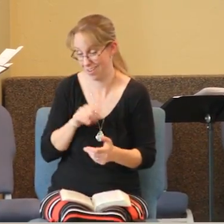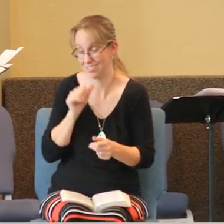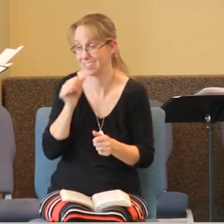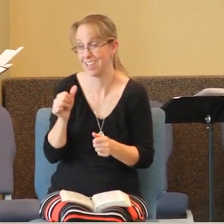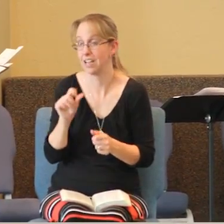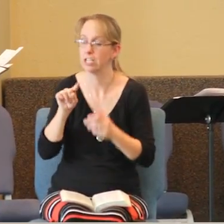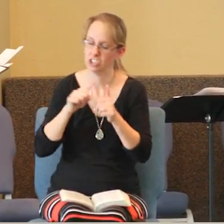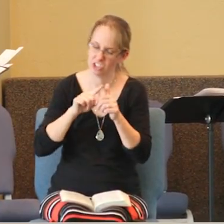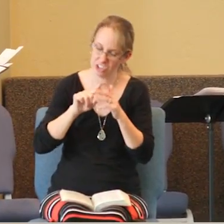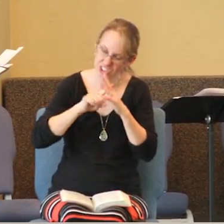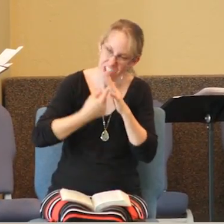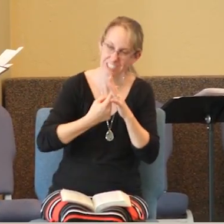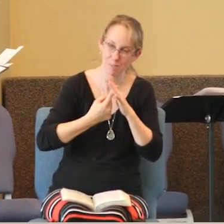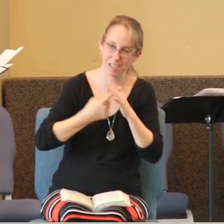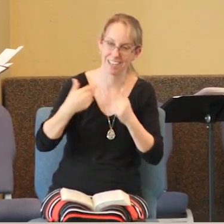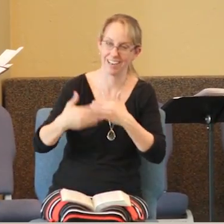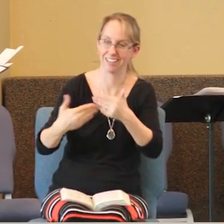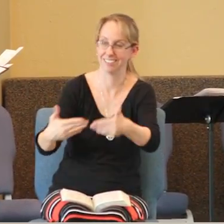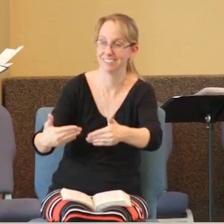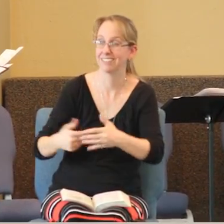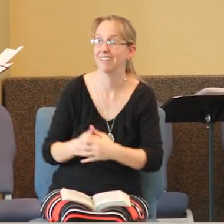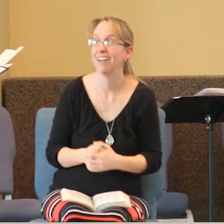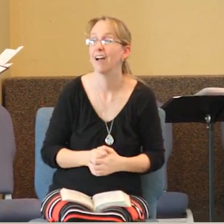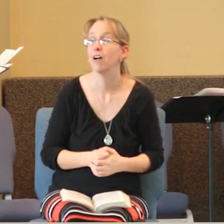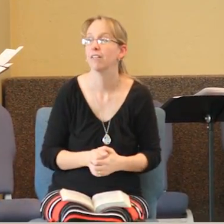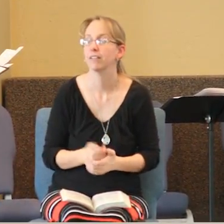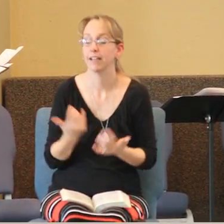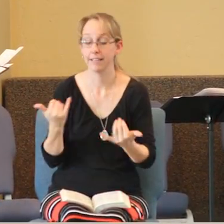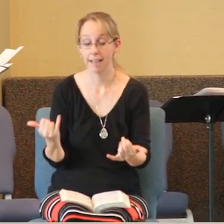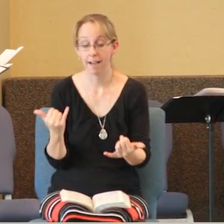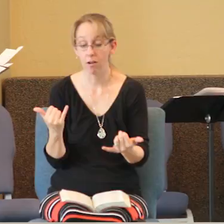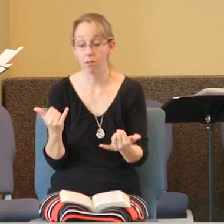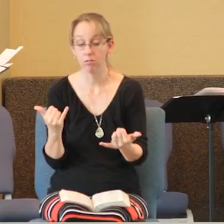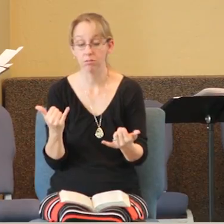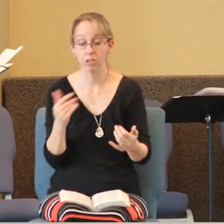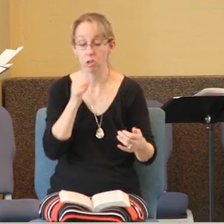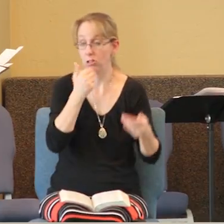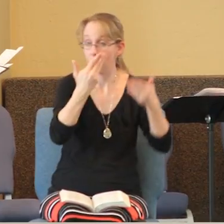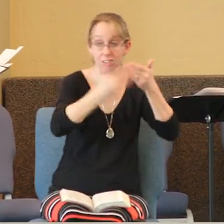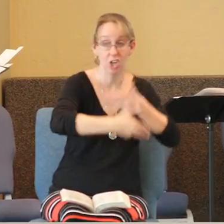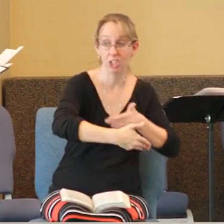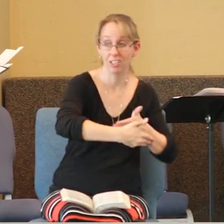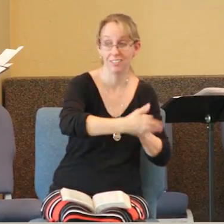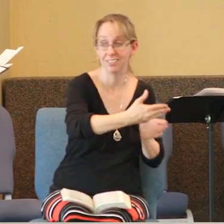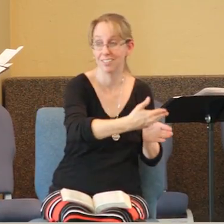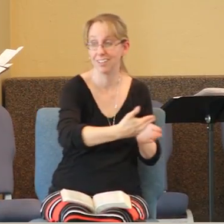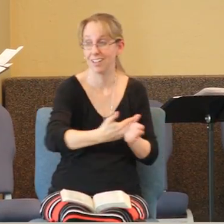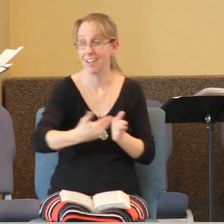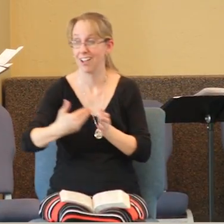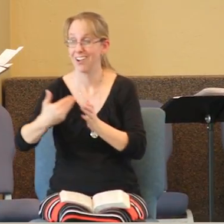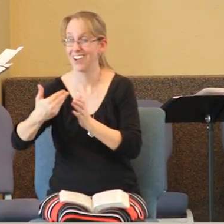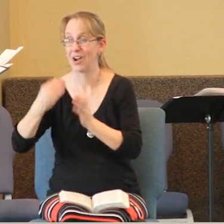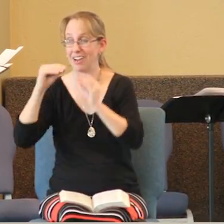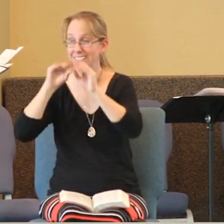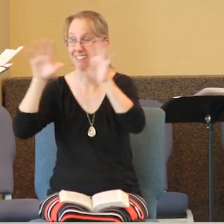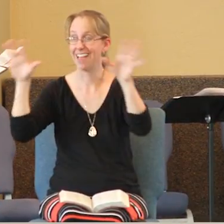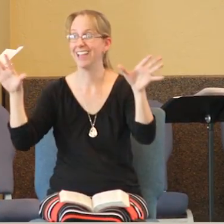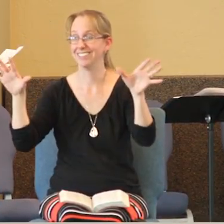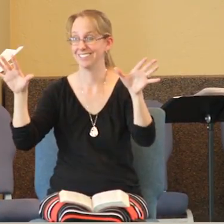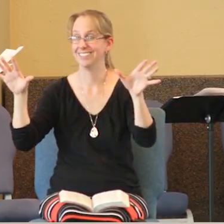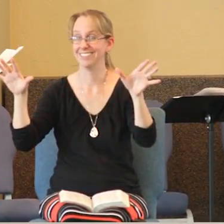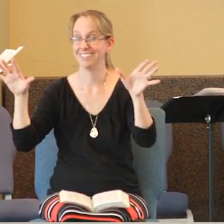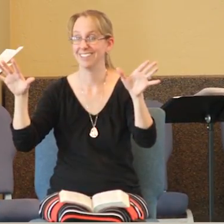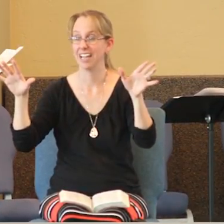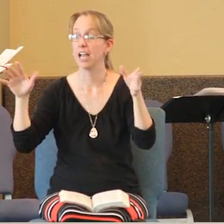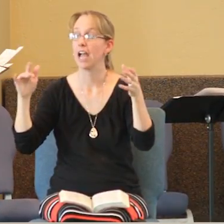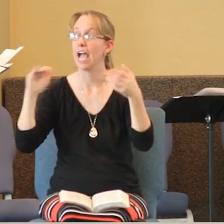But that isn't where it ends. And it doesn't stop there for us. That's just the beginning. And all of a sudden, you're